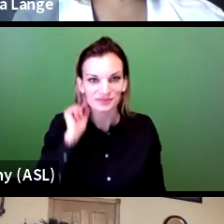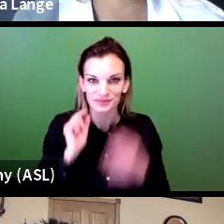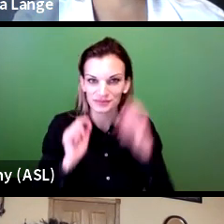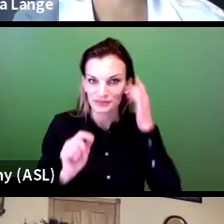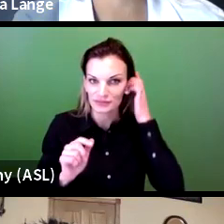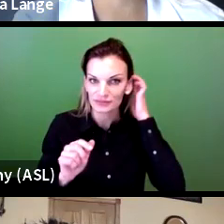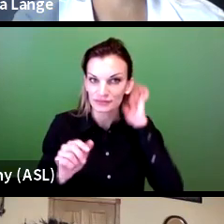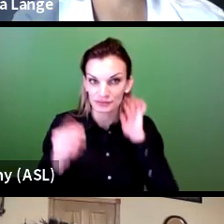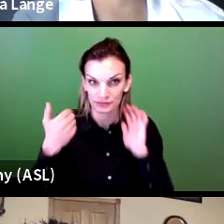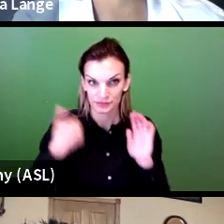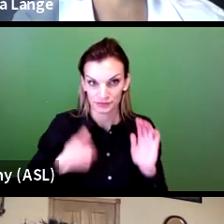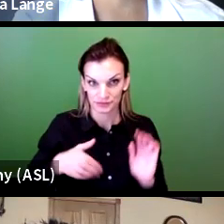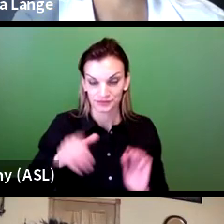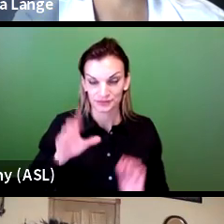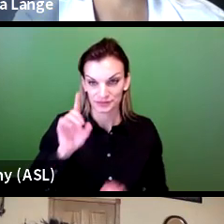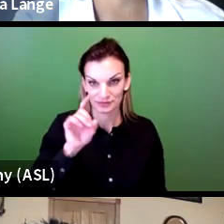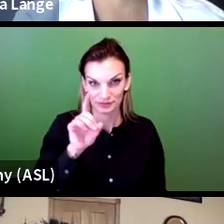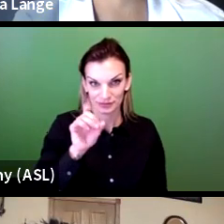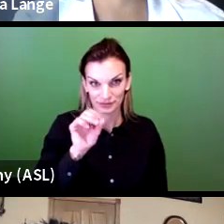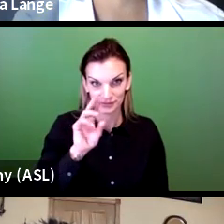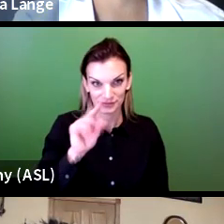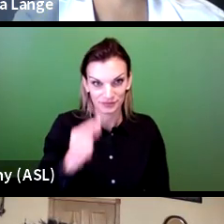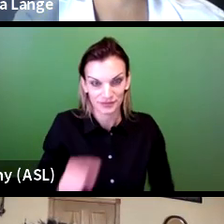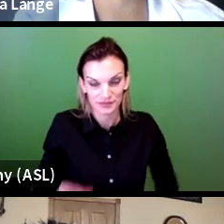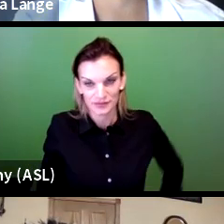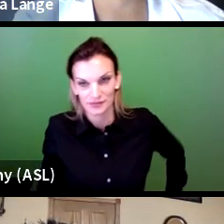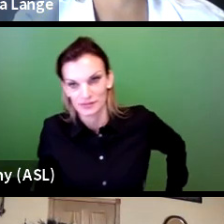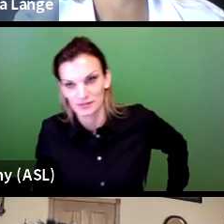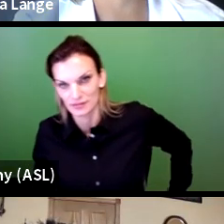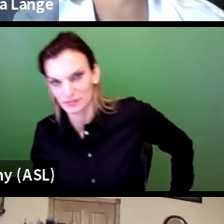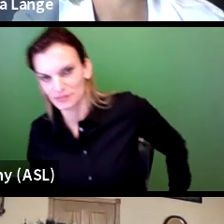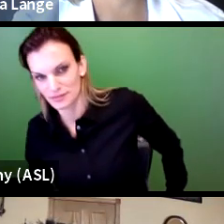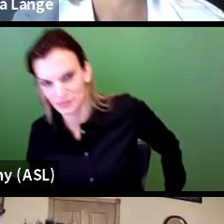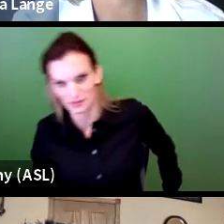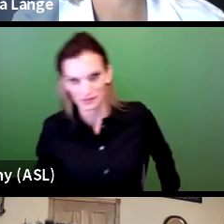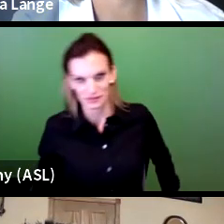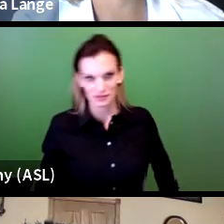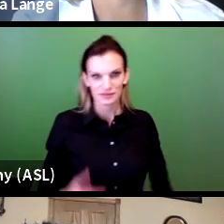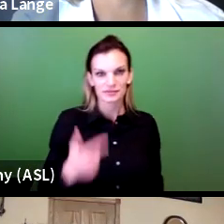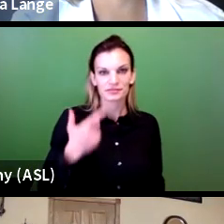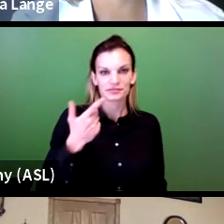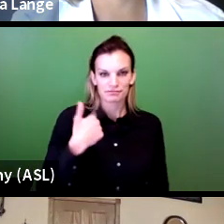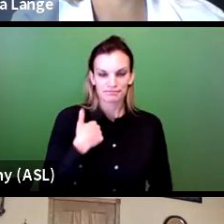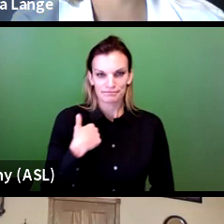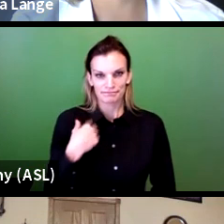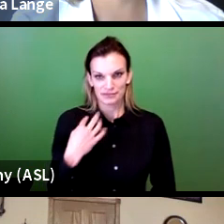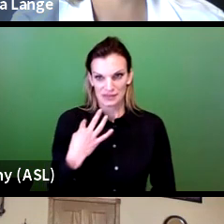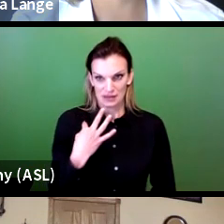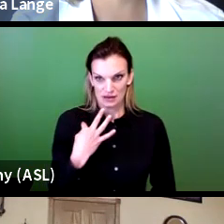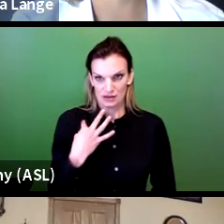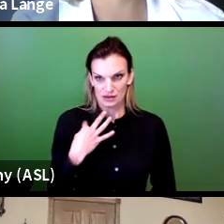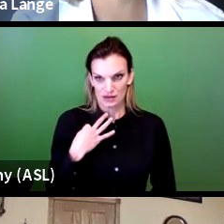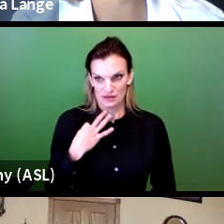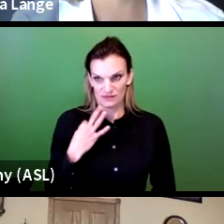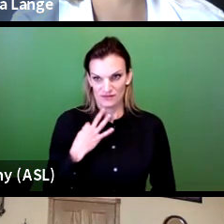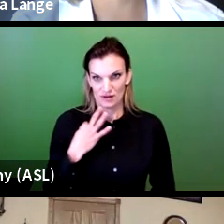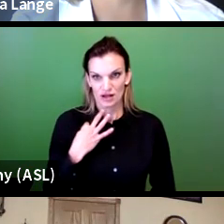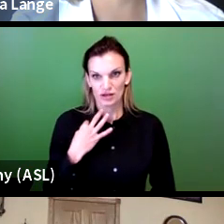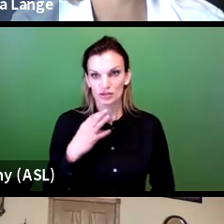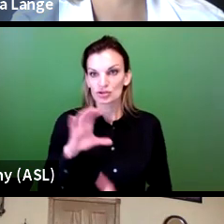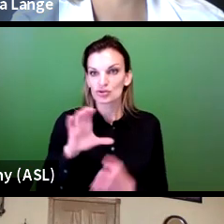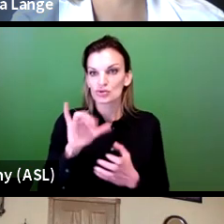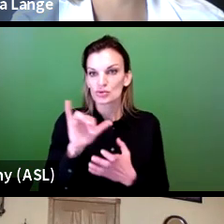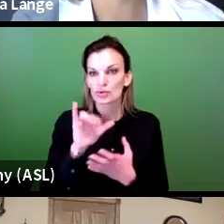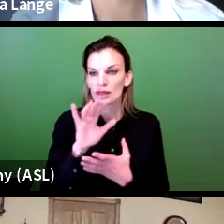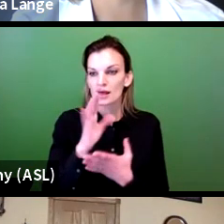Hey, Steve? Yes. Let me volunteer to put together a chart of some